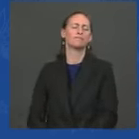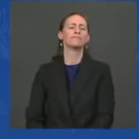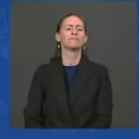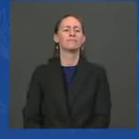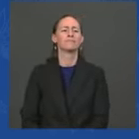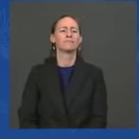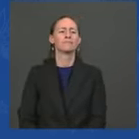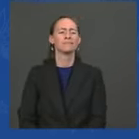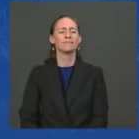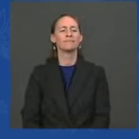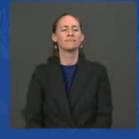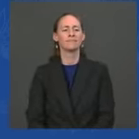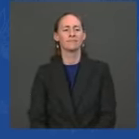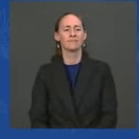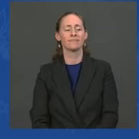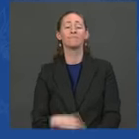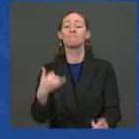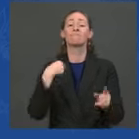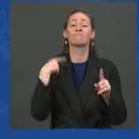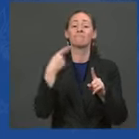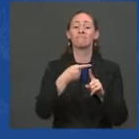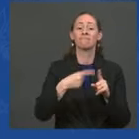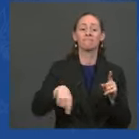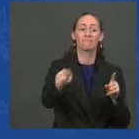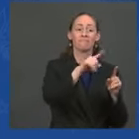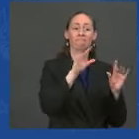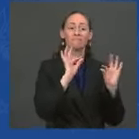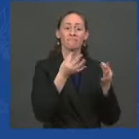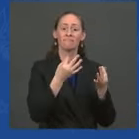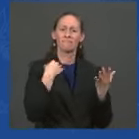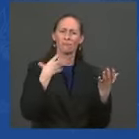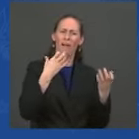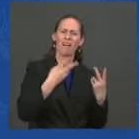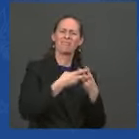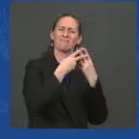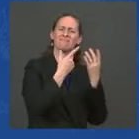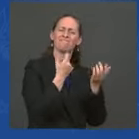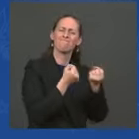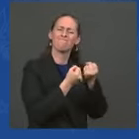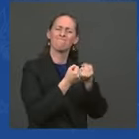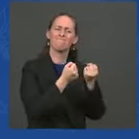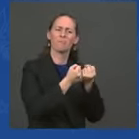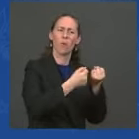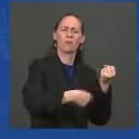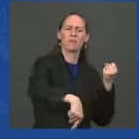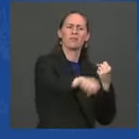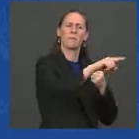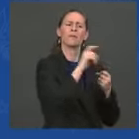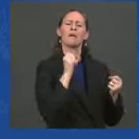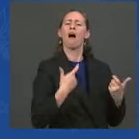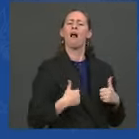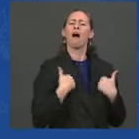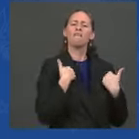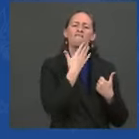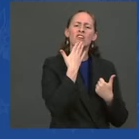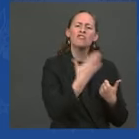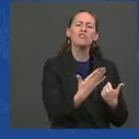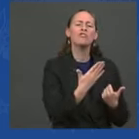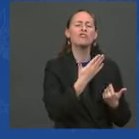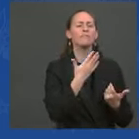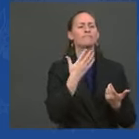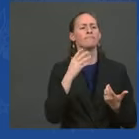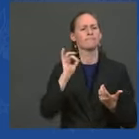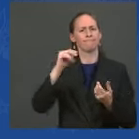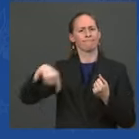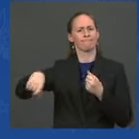give working families a break, we're not just raising their quality of life, we're positioning our country to compete in